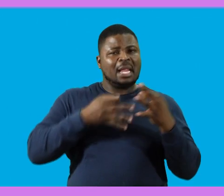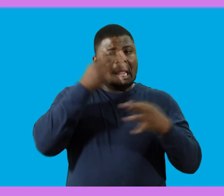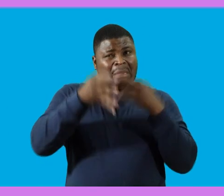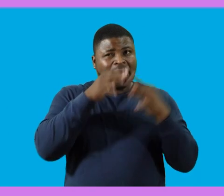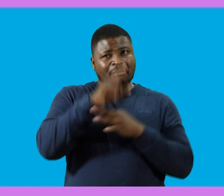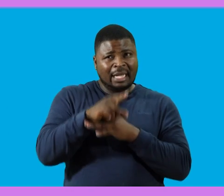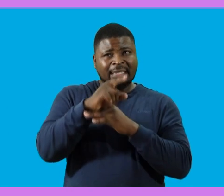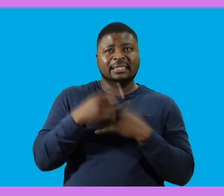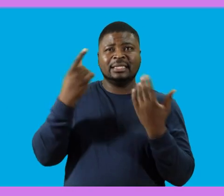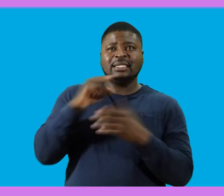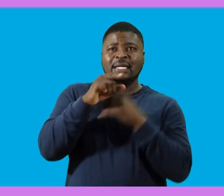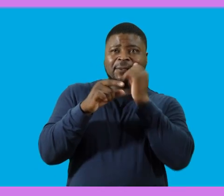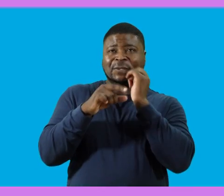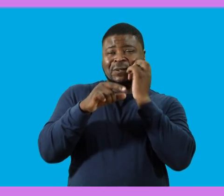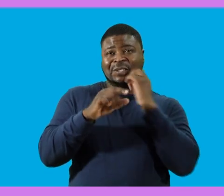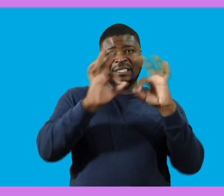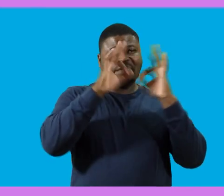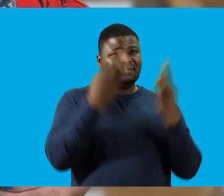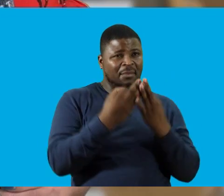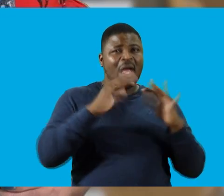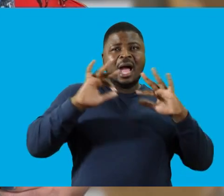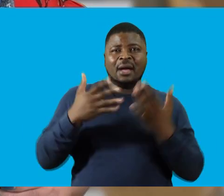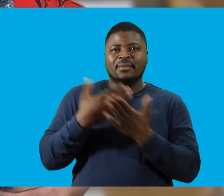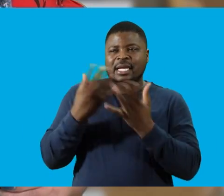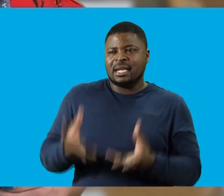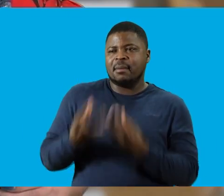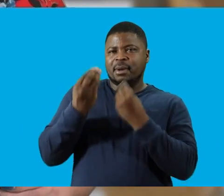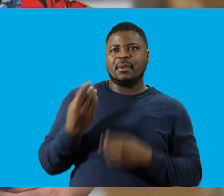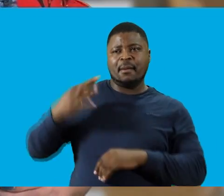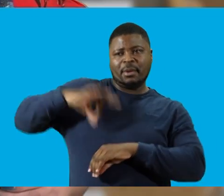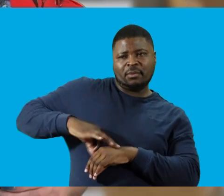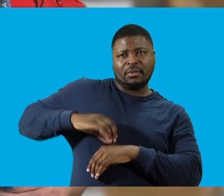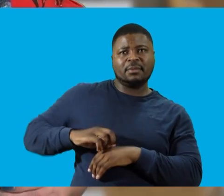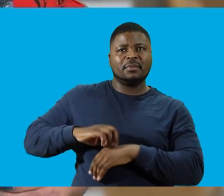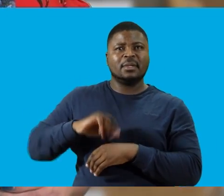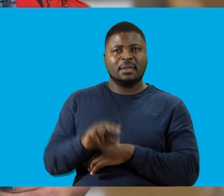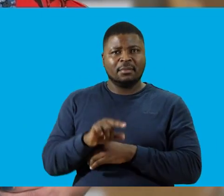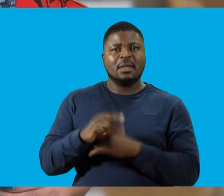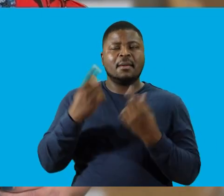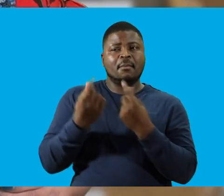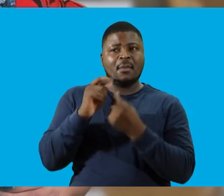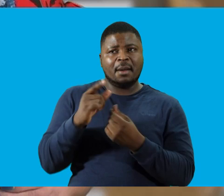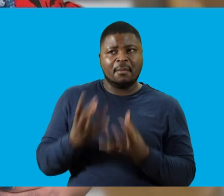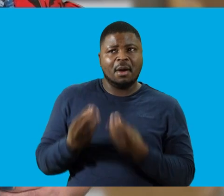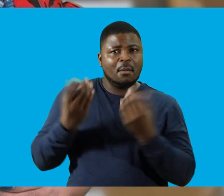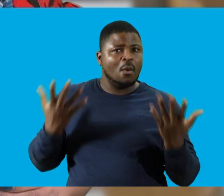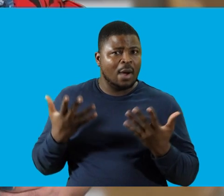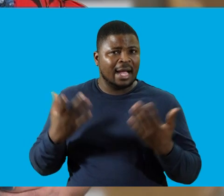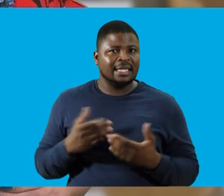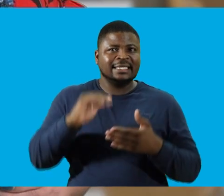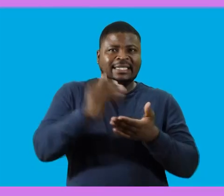fine-tune their budget. Now, a question like that usually goes to savings. They can definitely